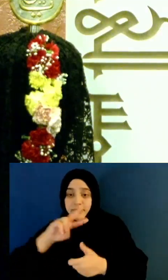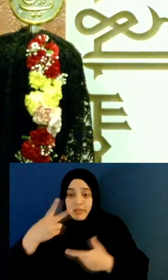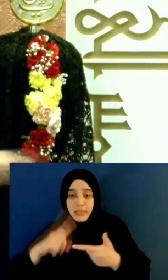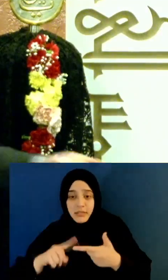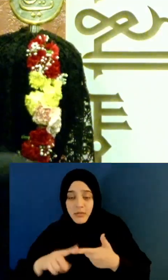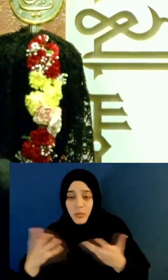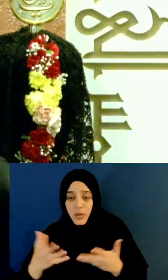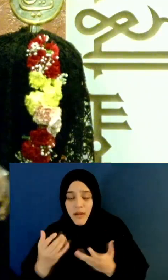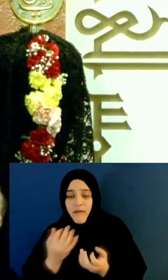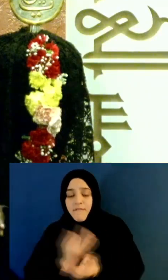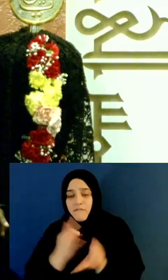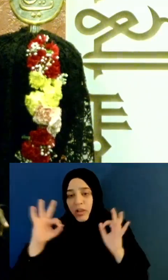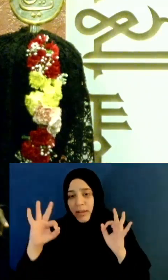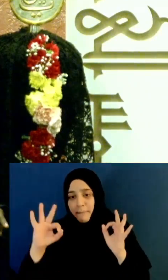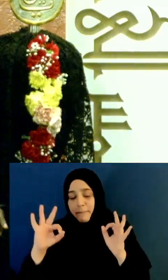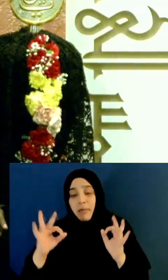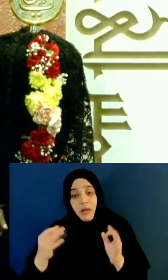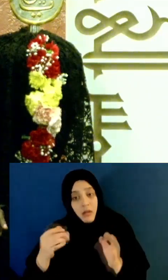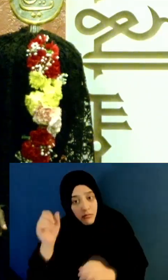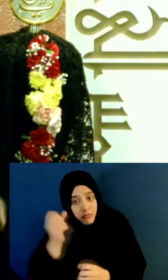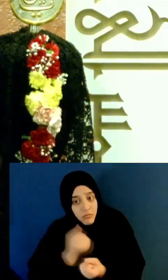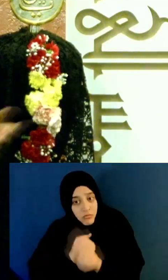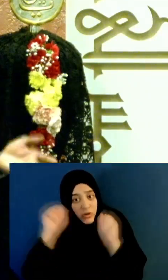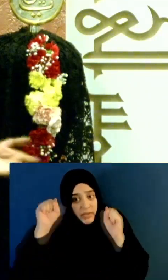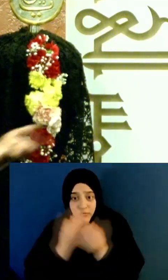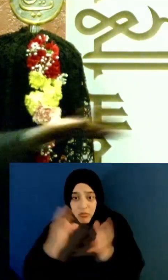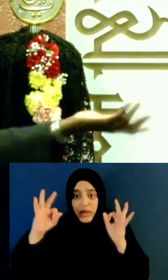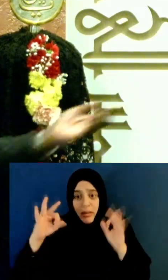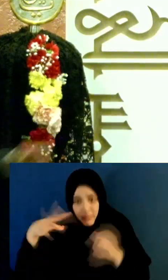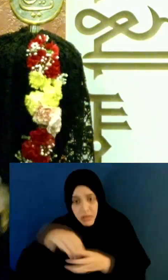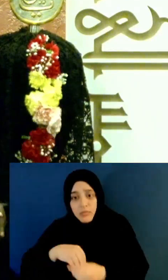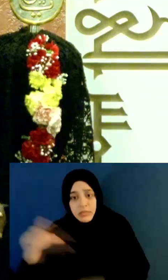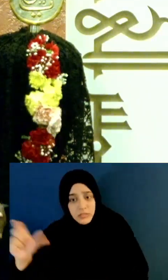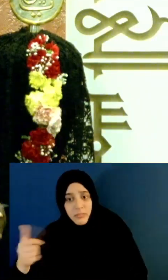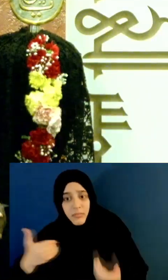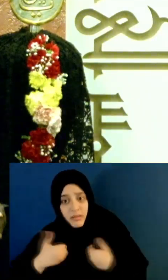There is freedom in Islam, Habibi. There is freedom in Tashayyu.